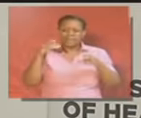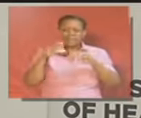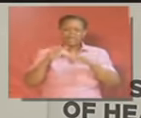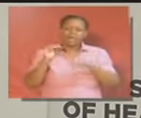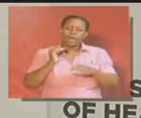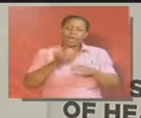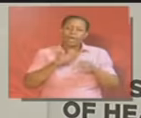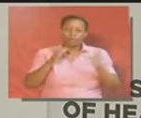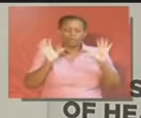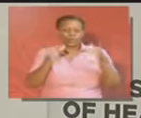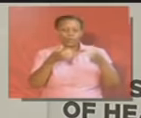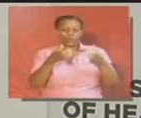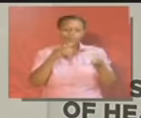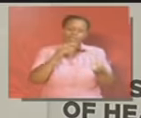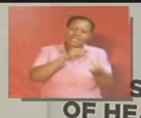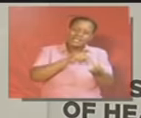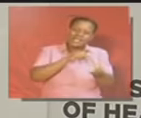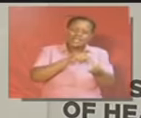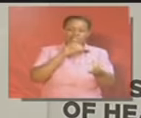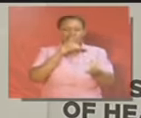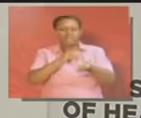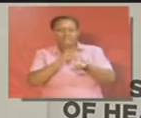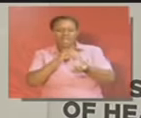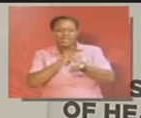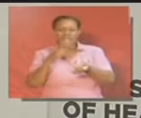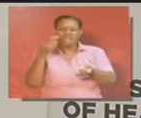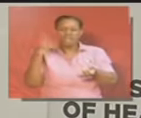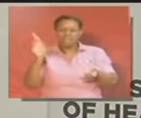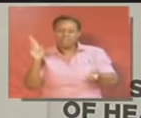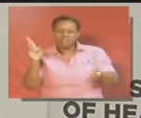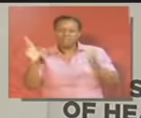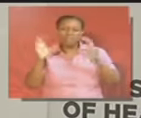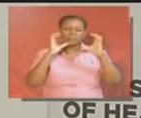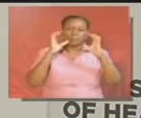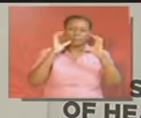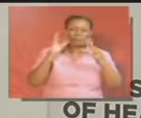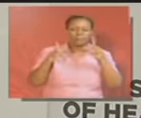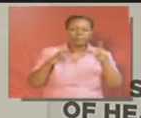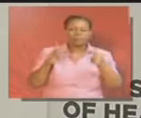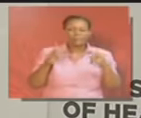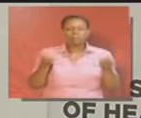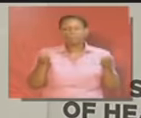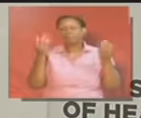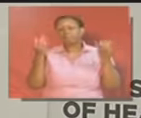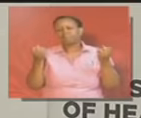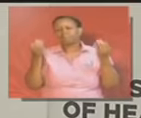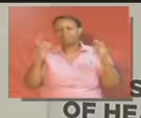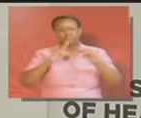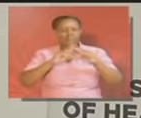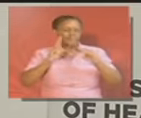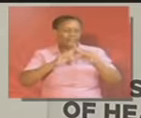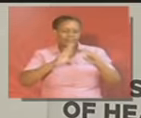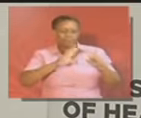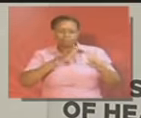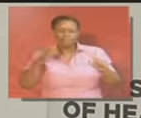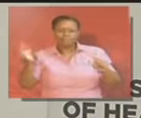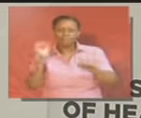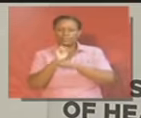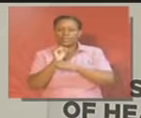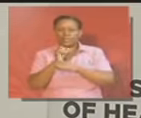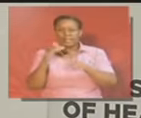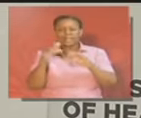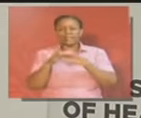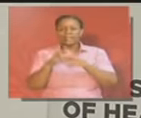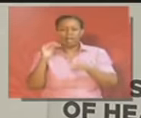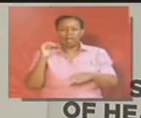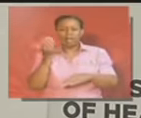quality, communications, multiple, you know, cross-section of the professions within the sector. And